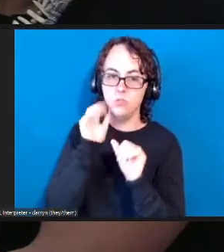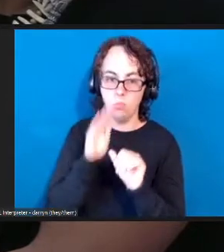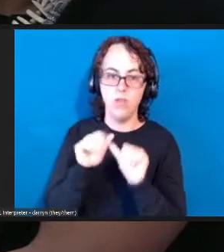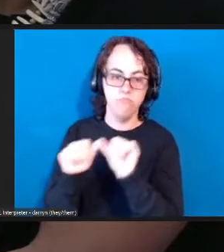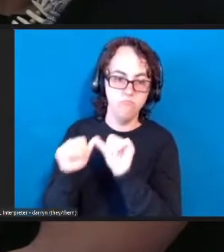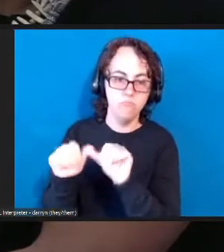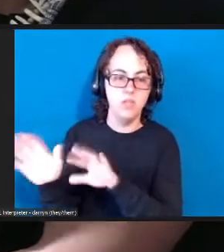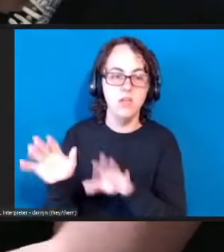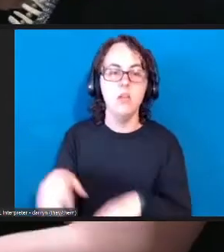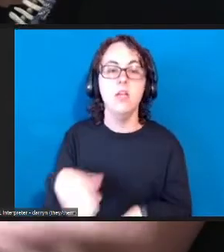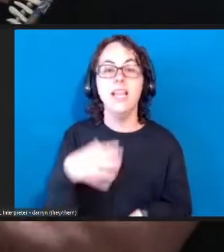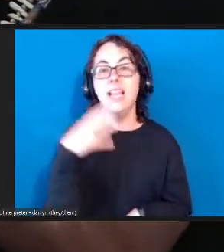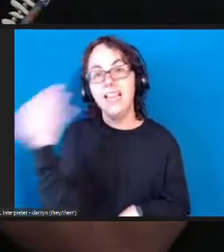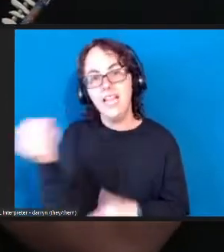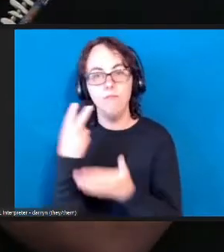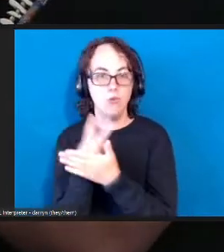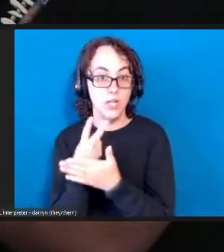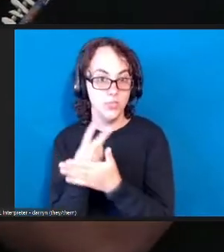at Northwestern in the fall.